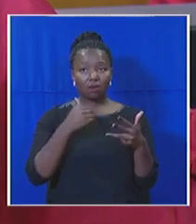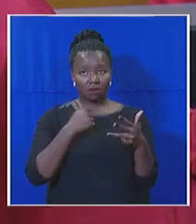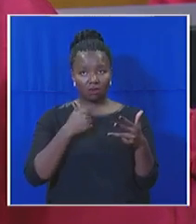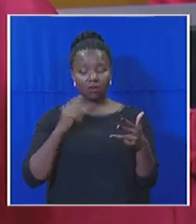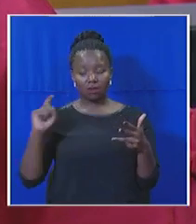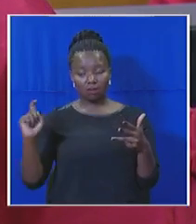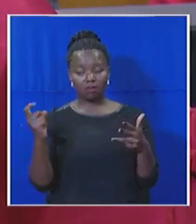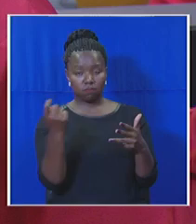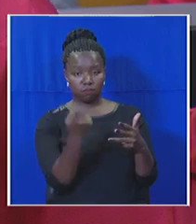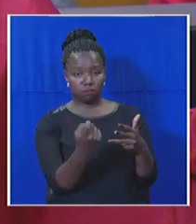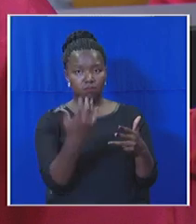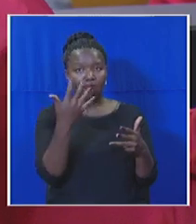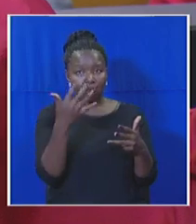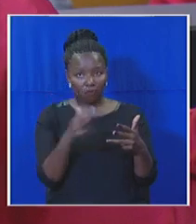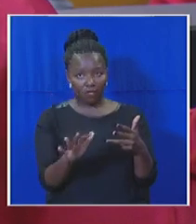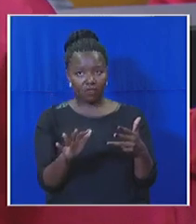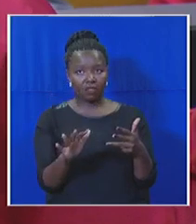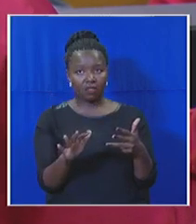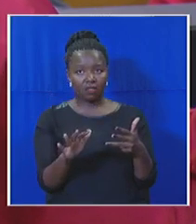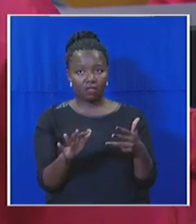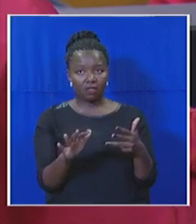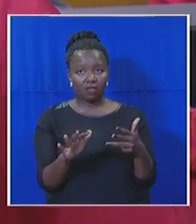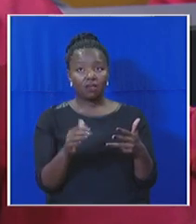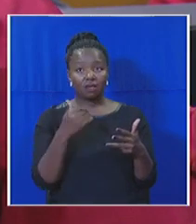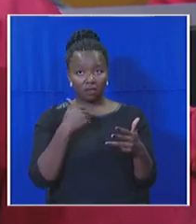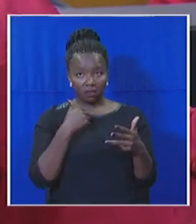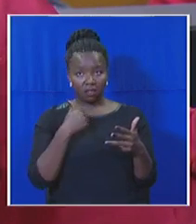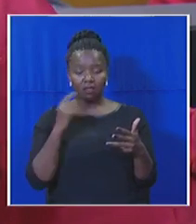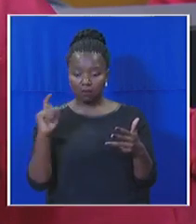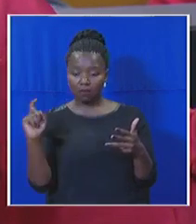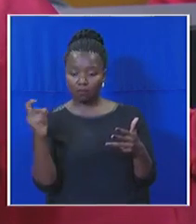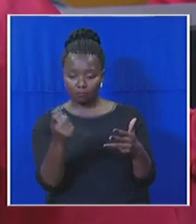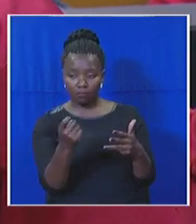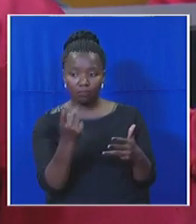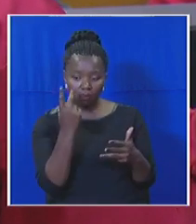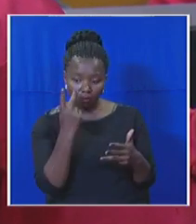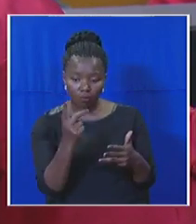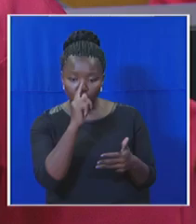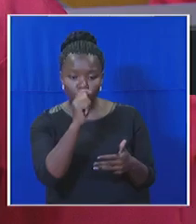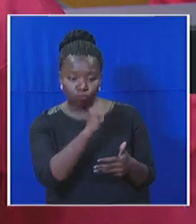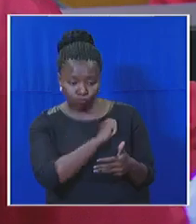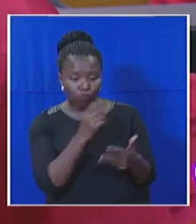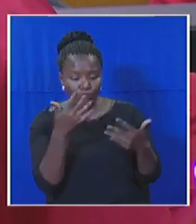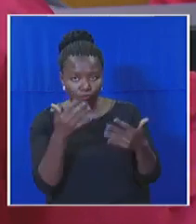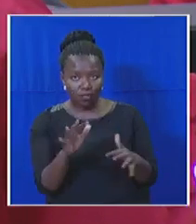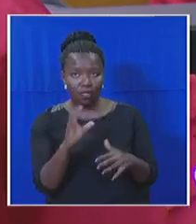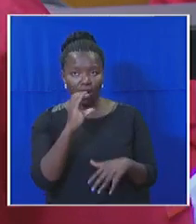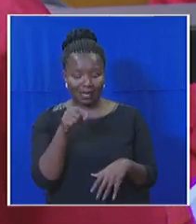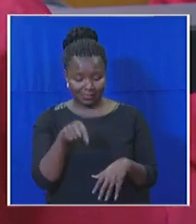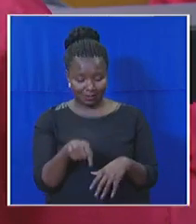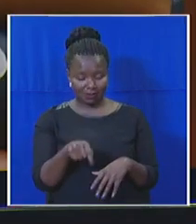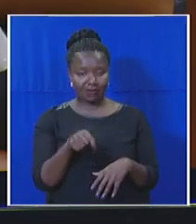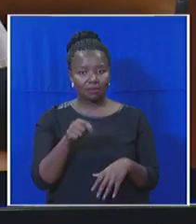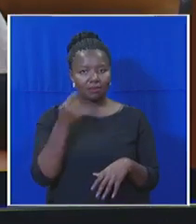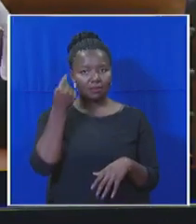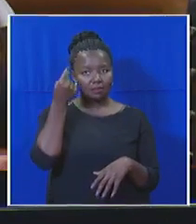saw, I'm not. No, Honorable Member, take your seat. You can verify there with your secretary. Take